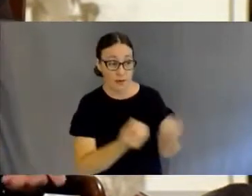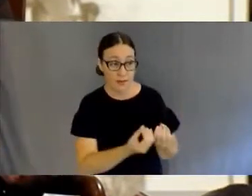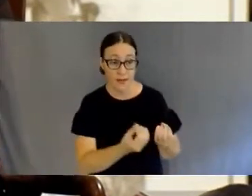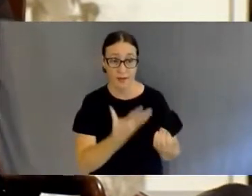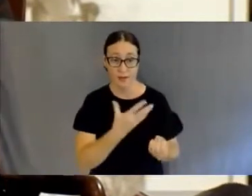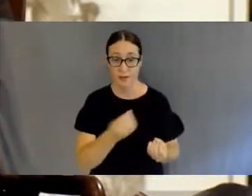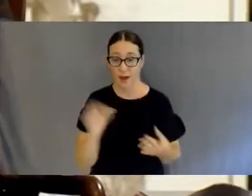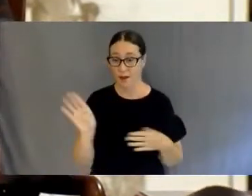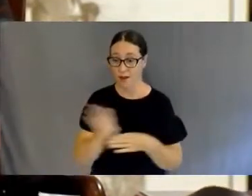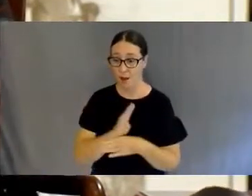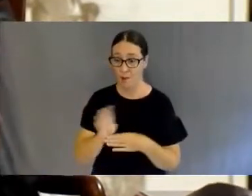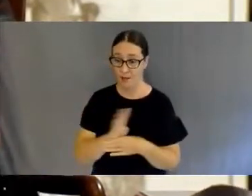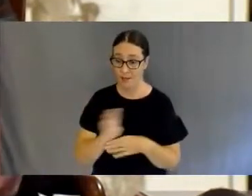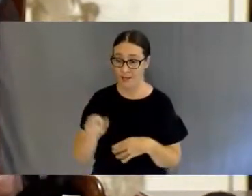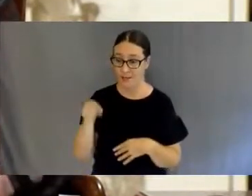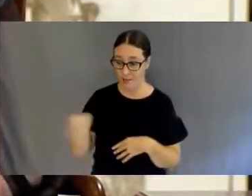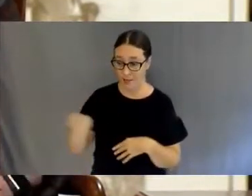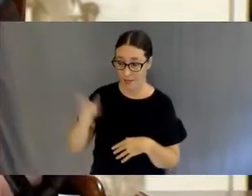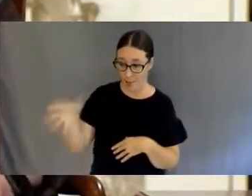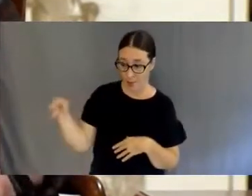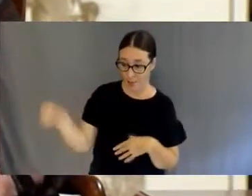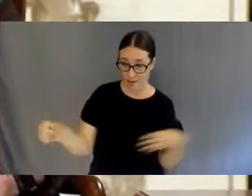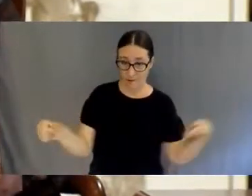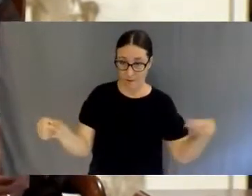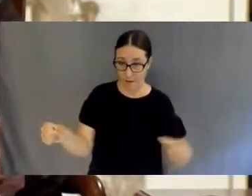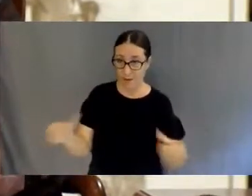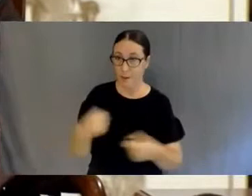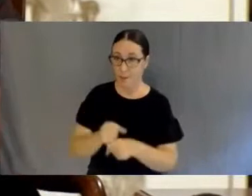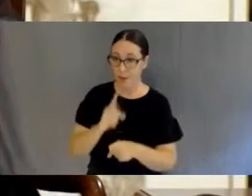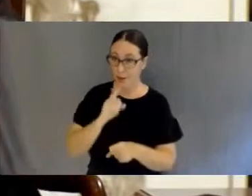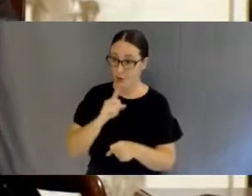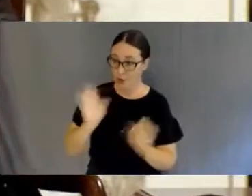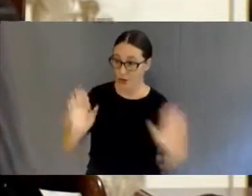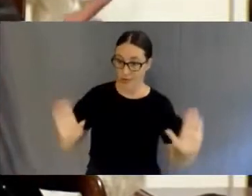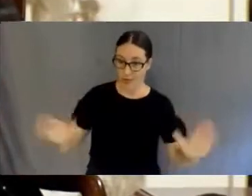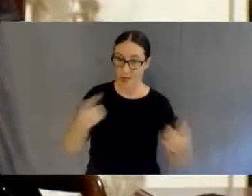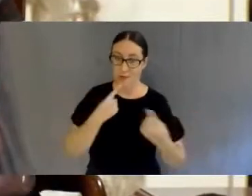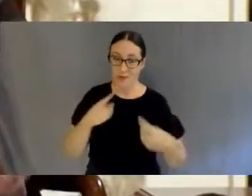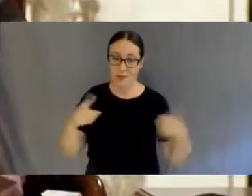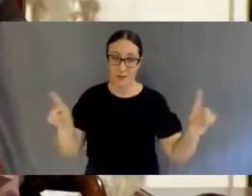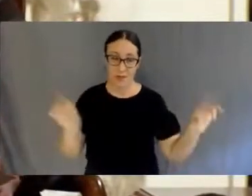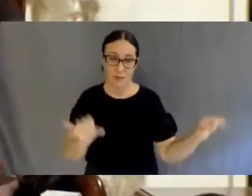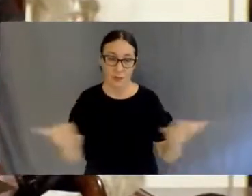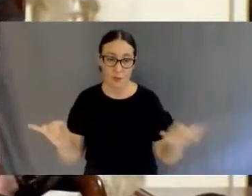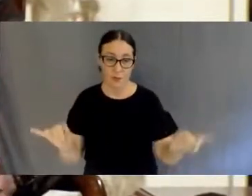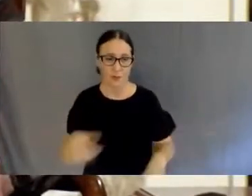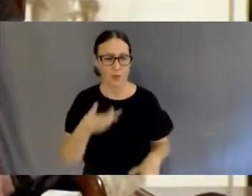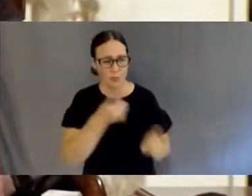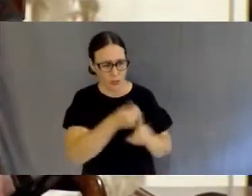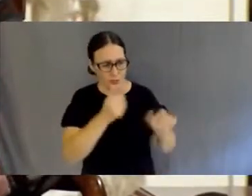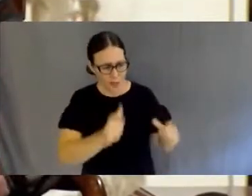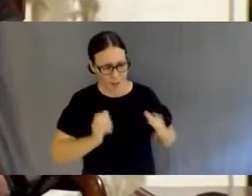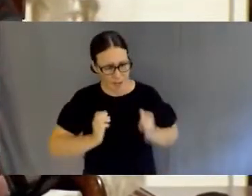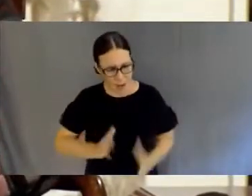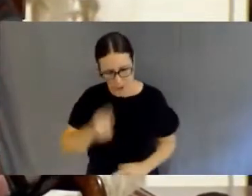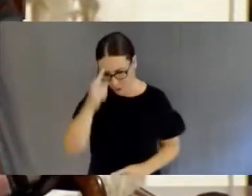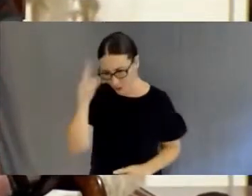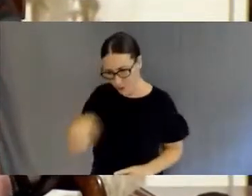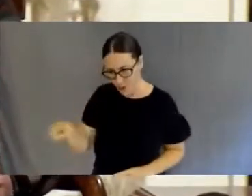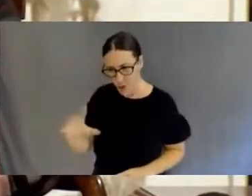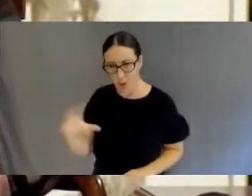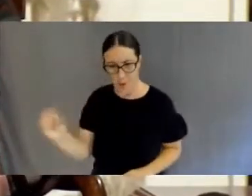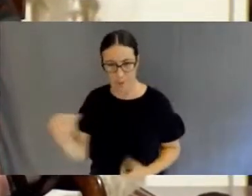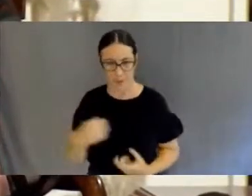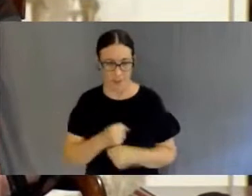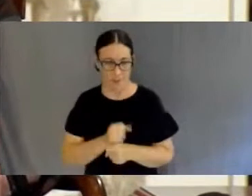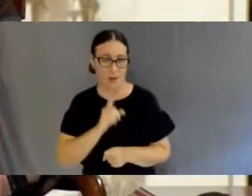that they're going to fund to make sure that they're successful. You can be the customers of those companies to